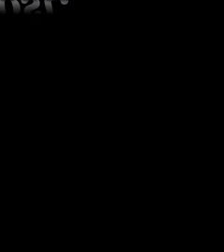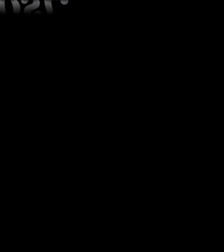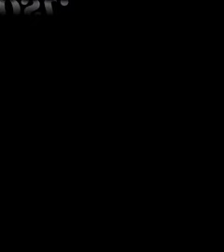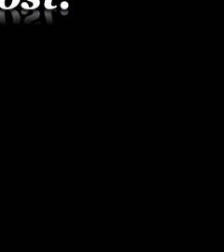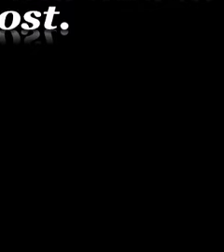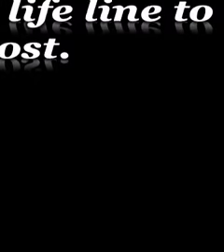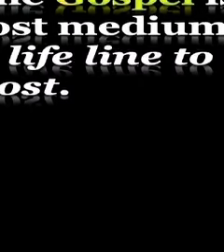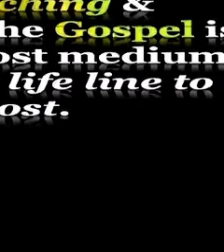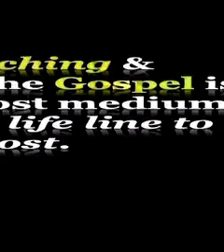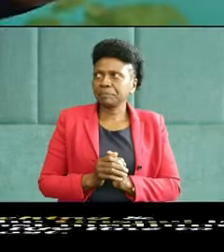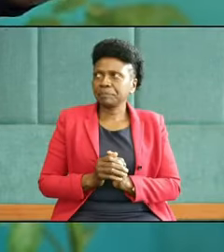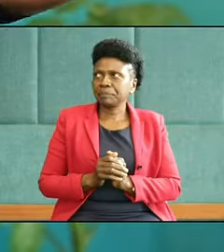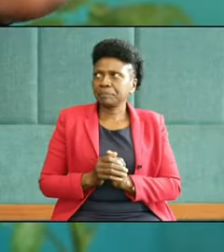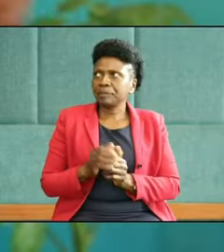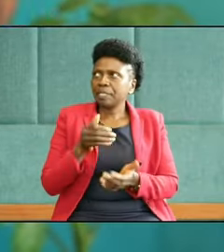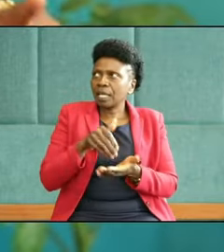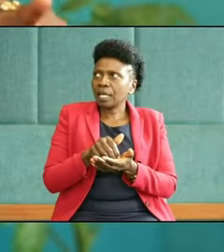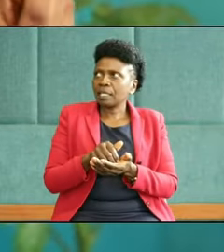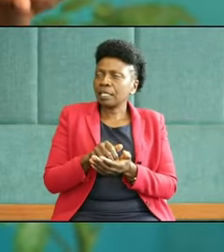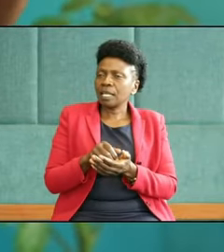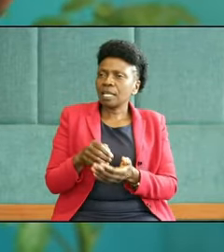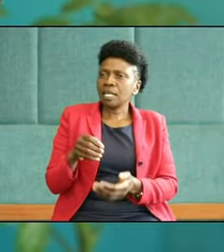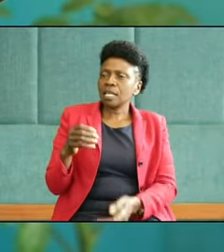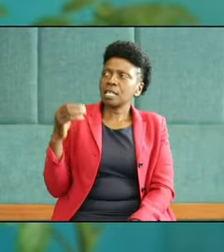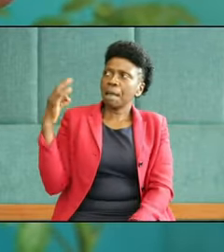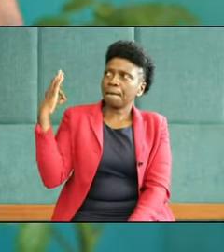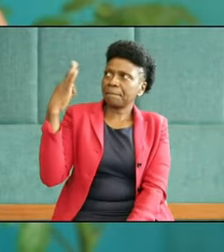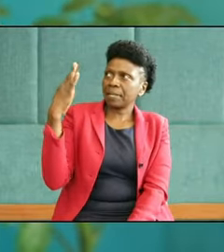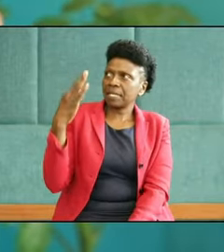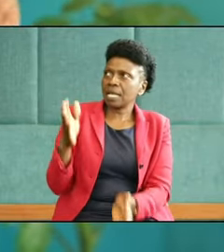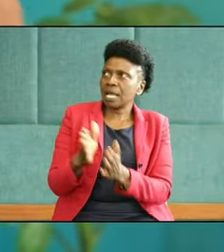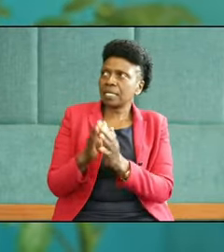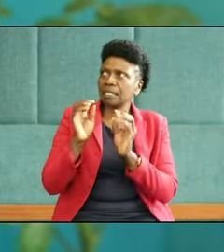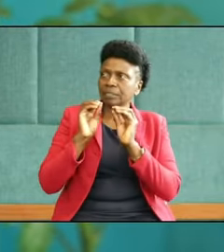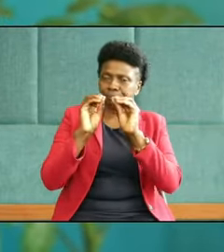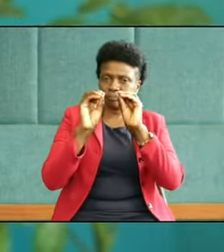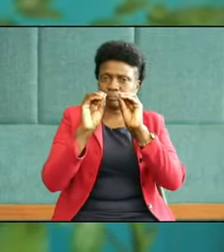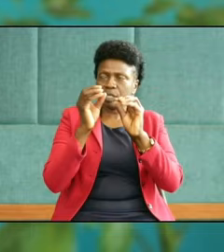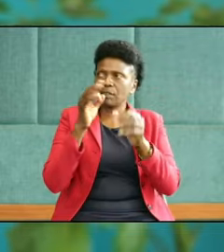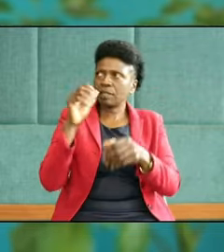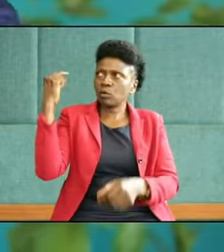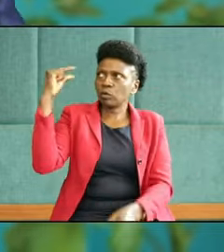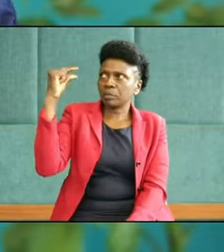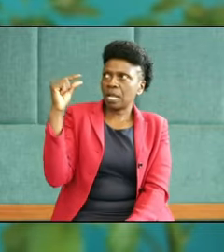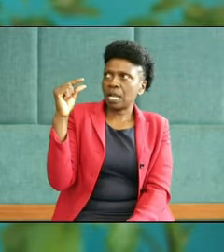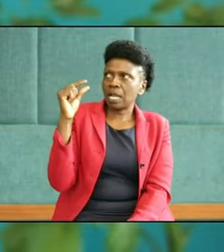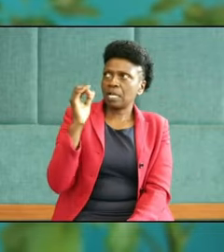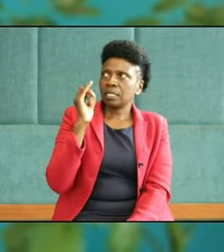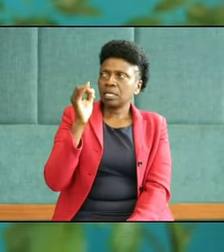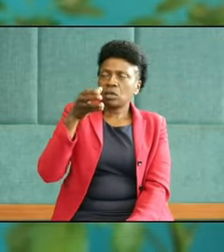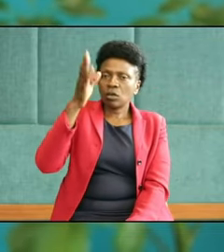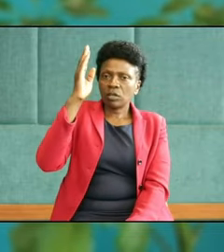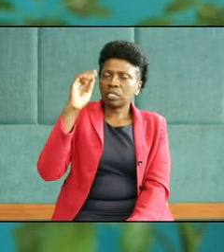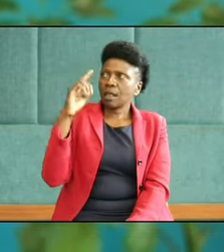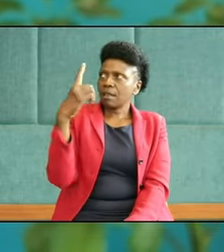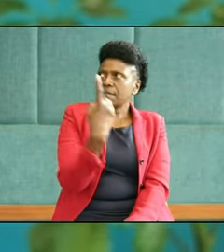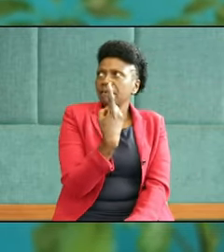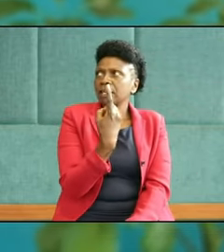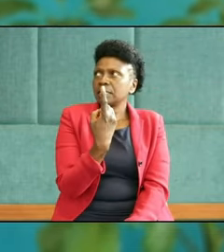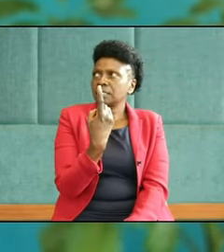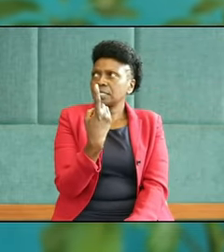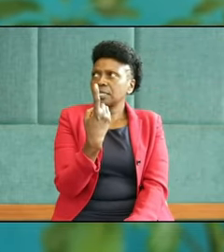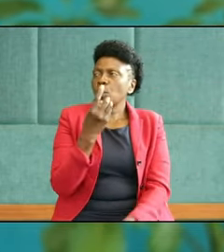Let me say it again. The preaching and teaching of the gospel is God's